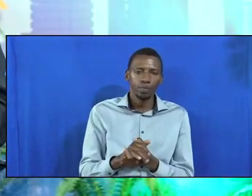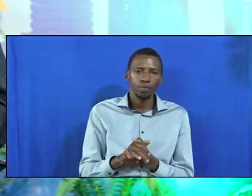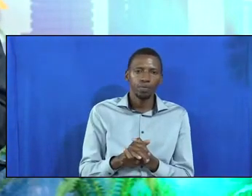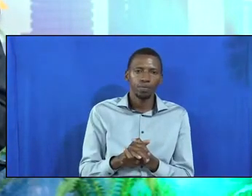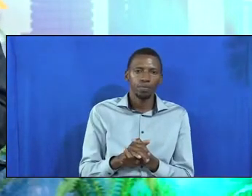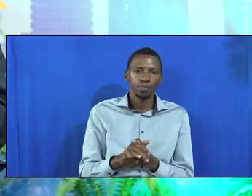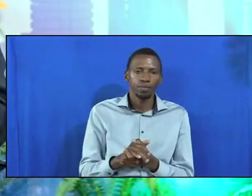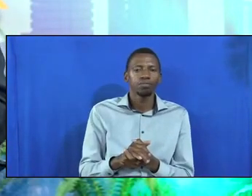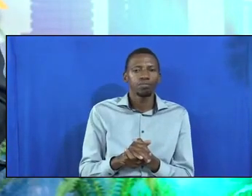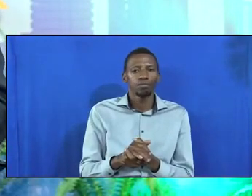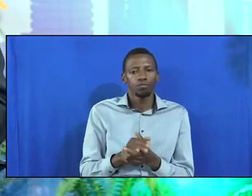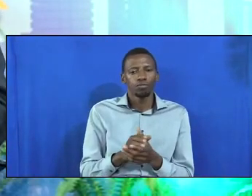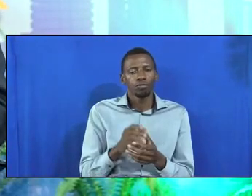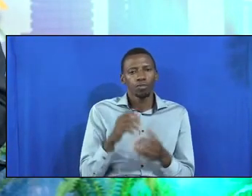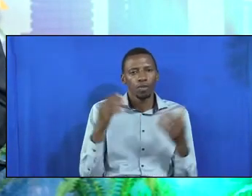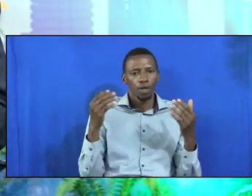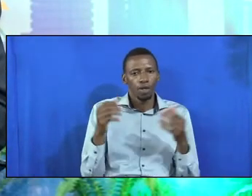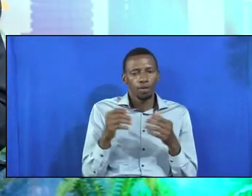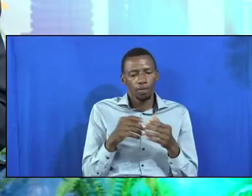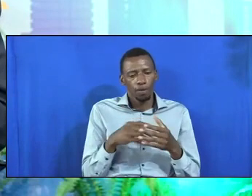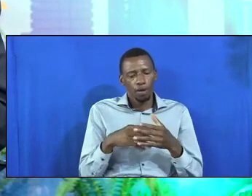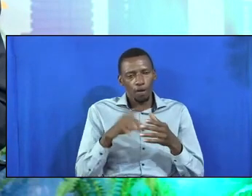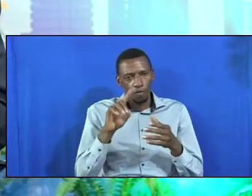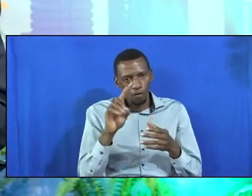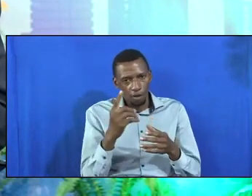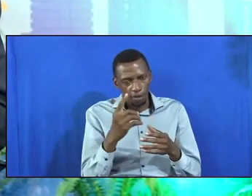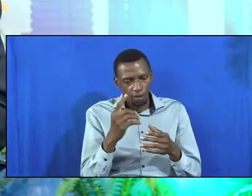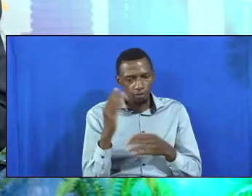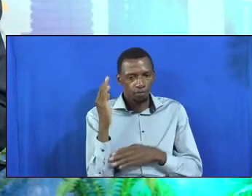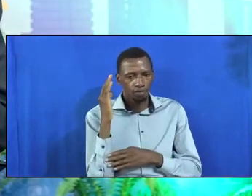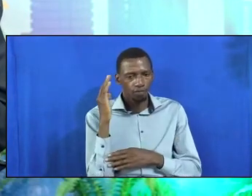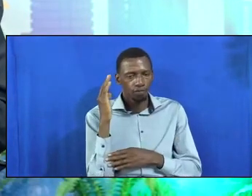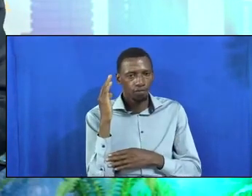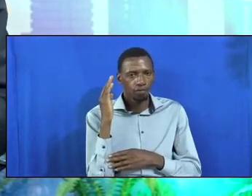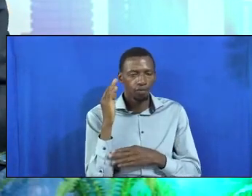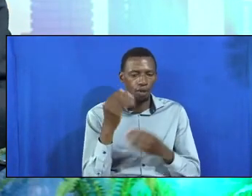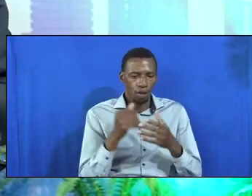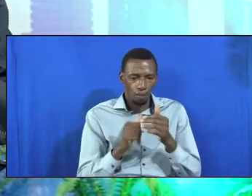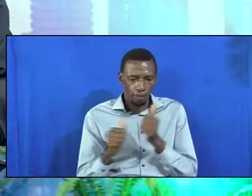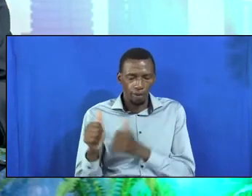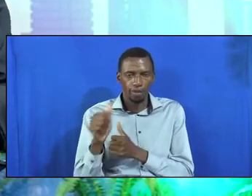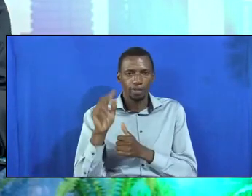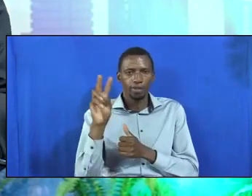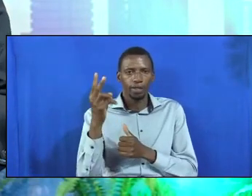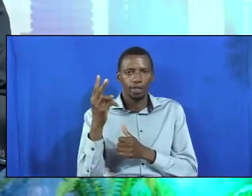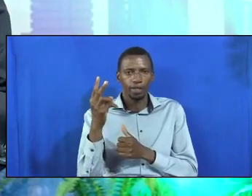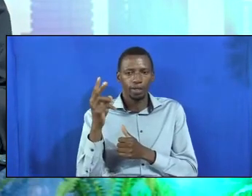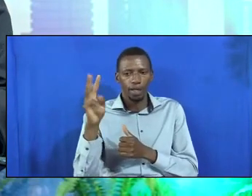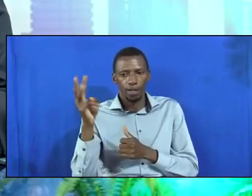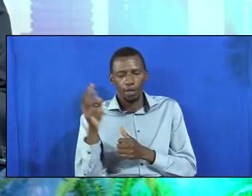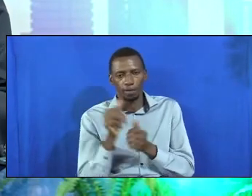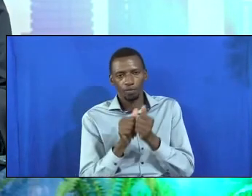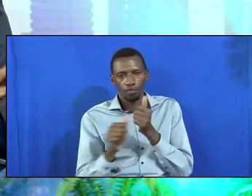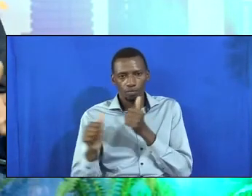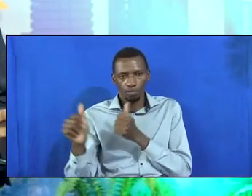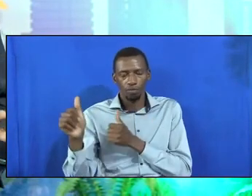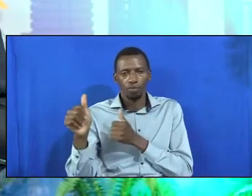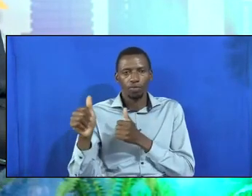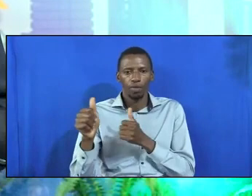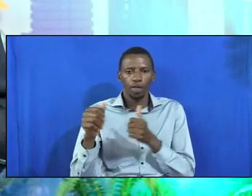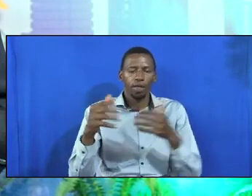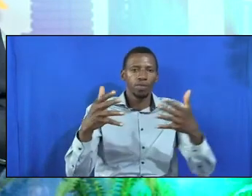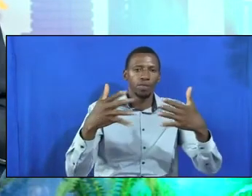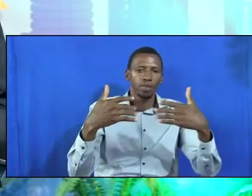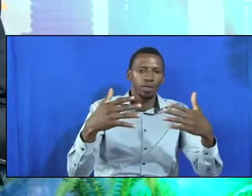they fast and the second guards, and they came to the iron gate leading to the city, and it opened for them by